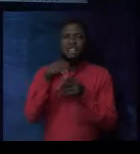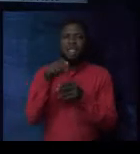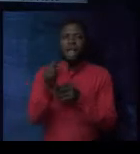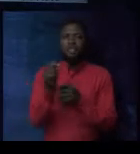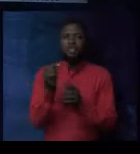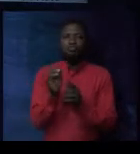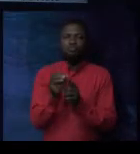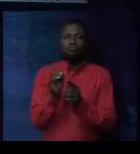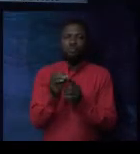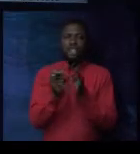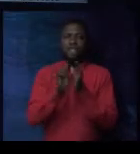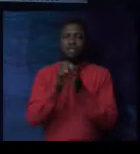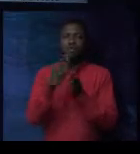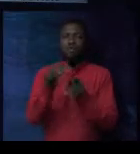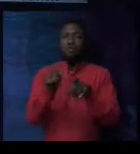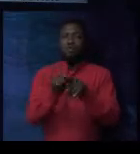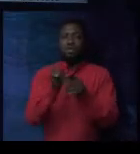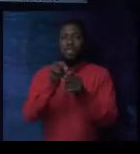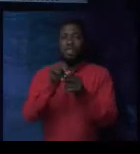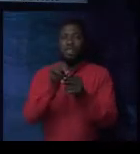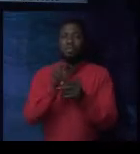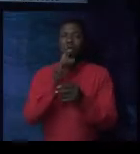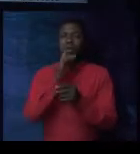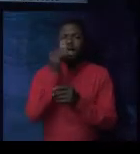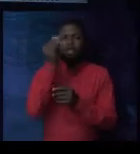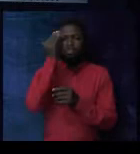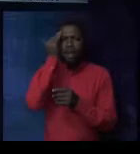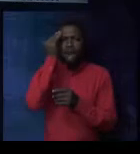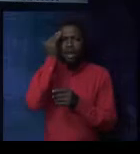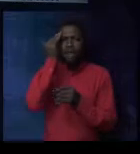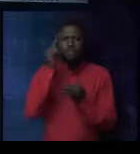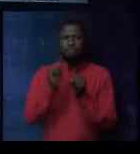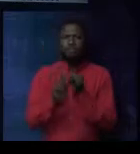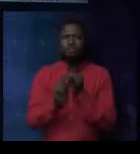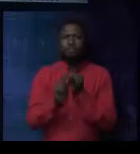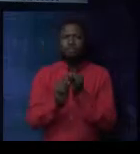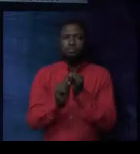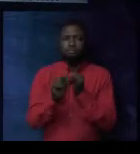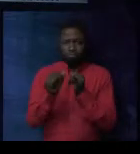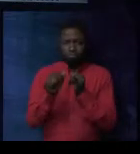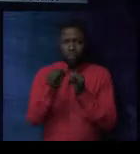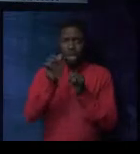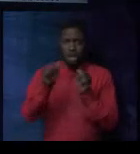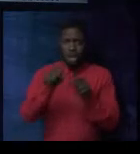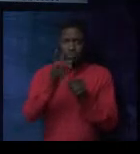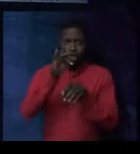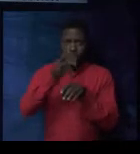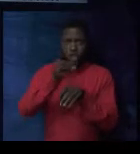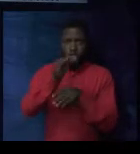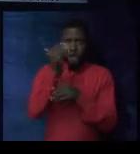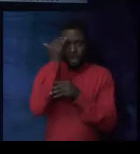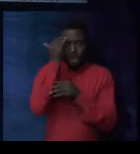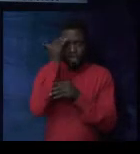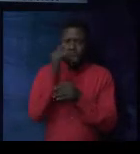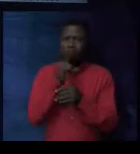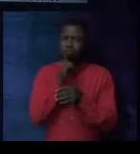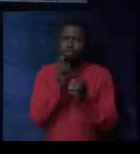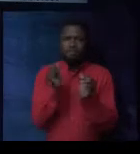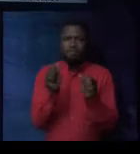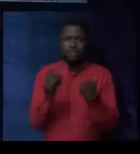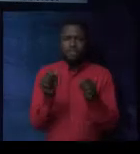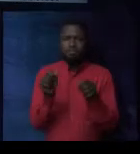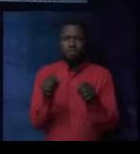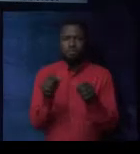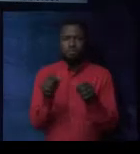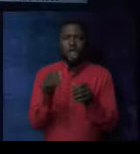are nouns too. Example of such nouns are knowledge. Can you touch knowledge?